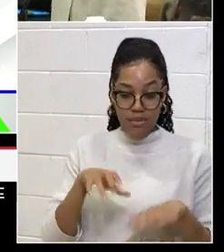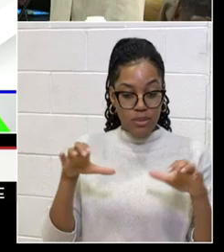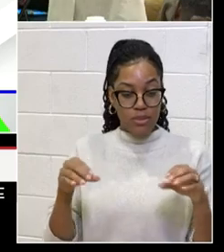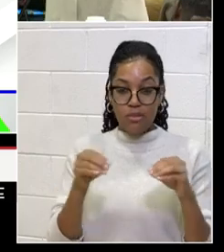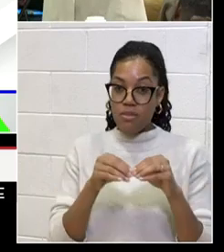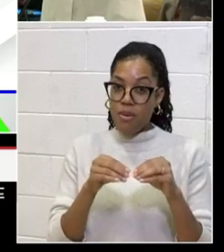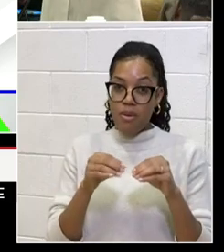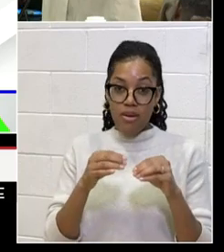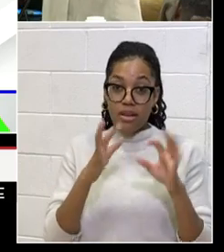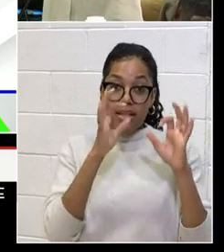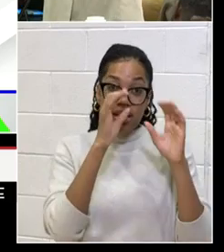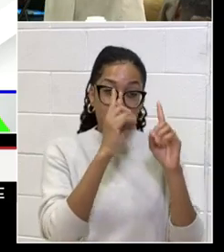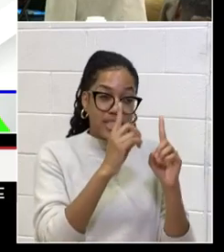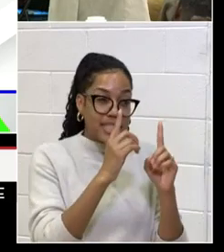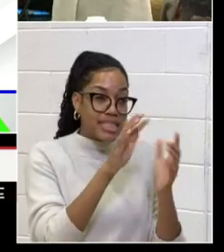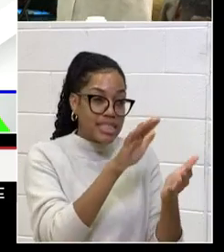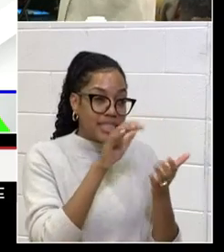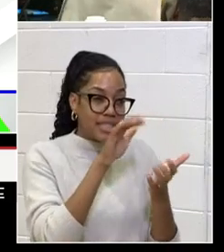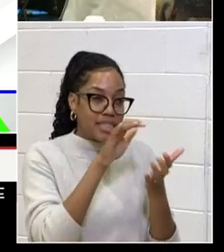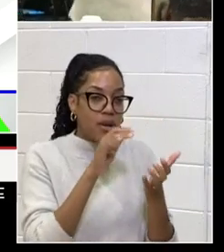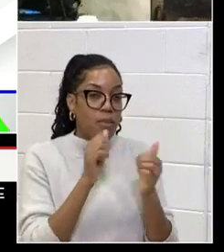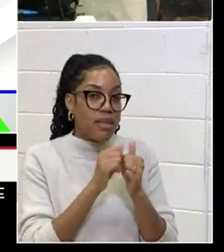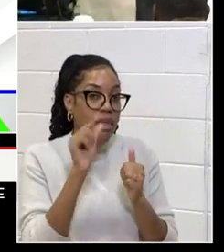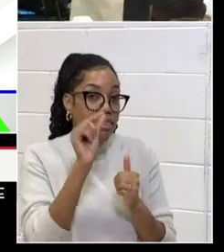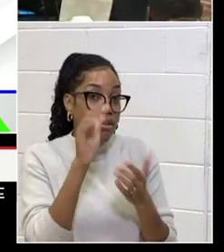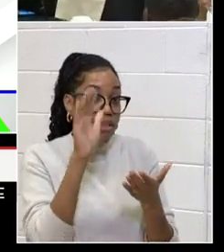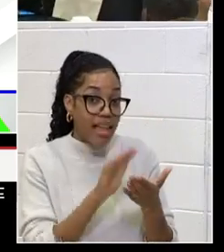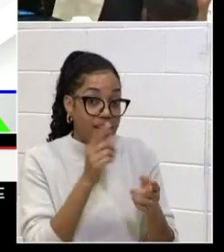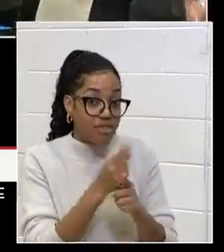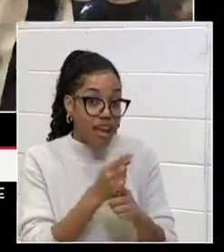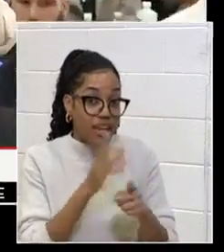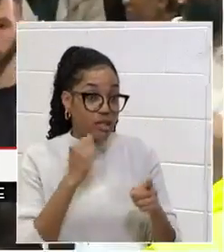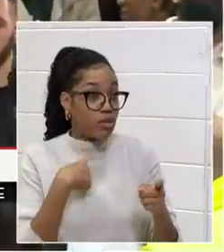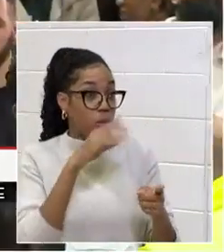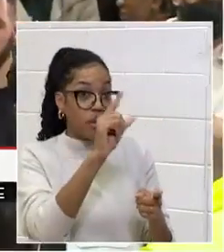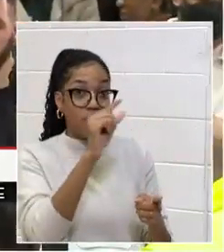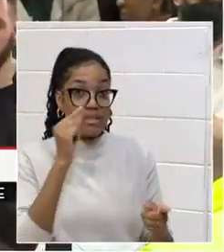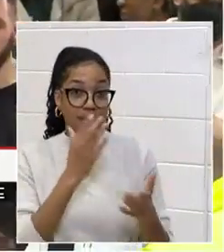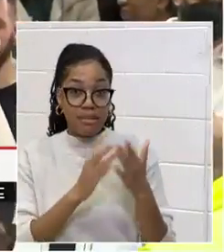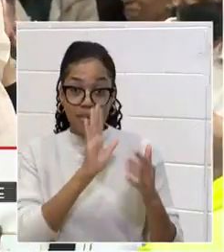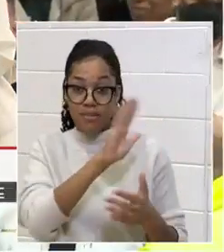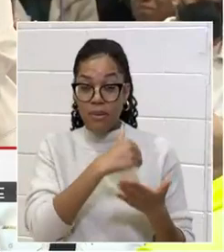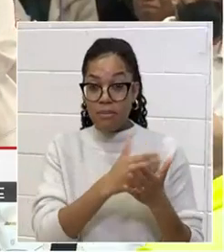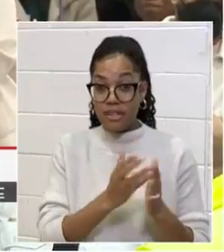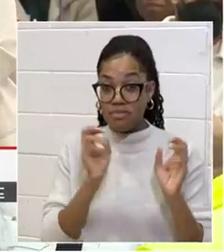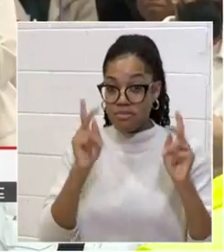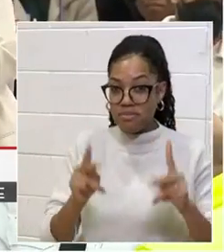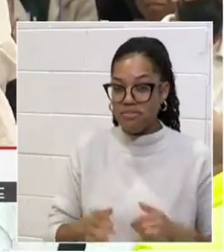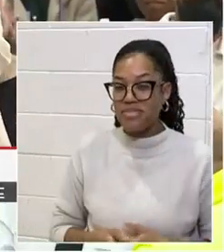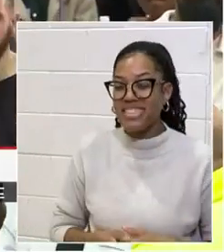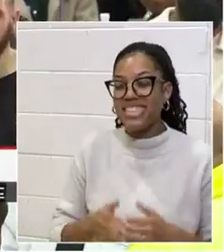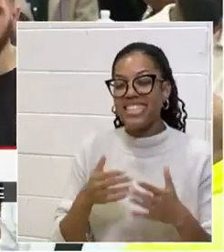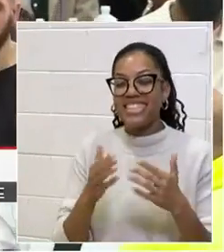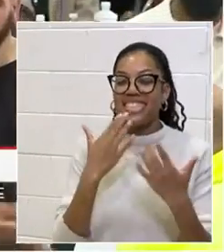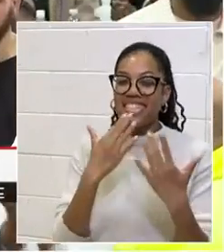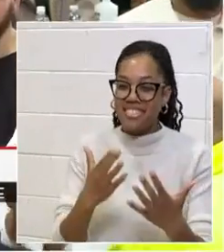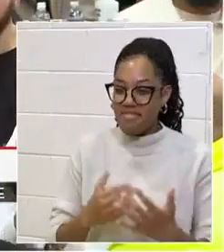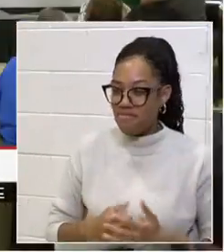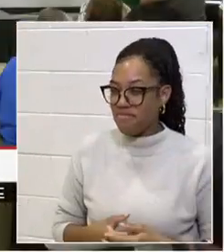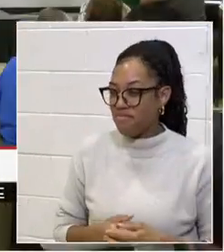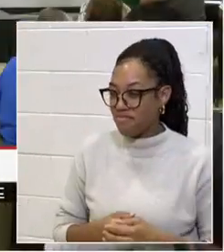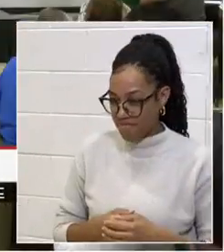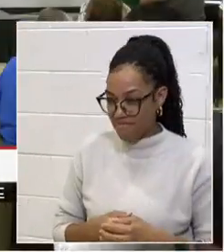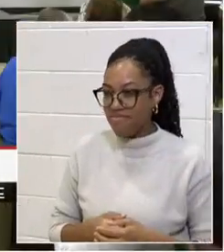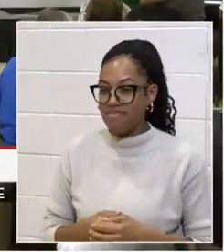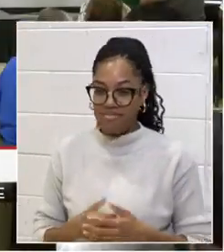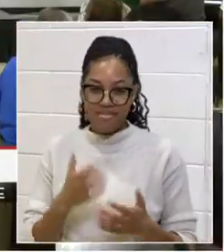in education with a little less. That's what he said. So we'll take it over here in public safety. Thank you. Thank you very